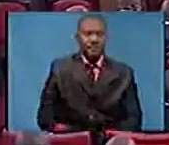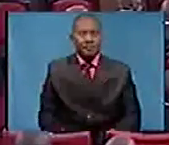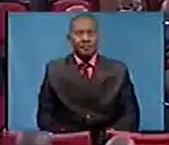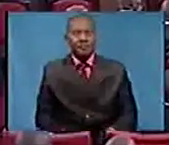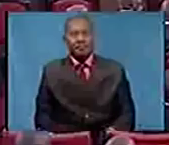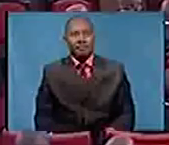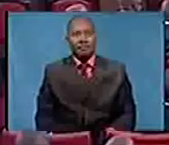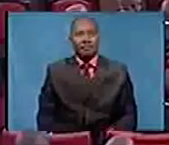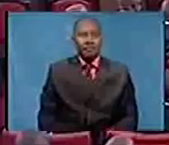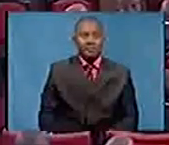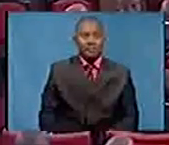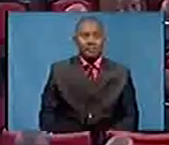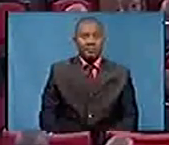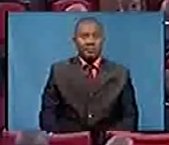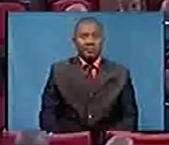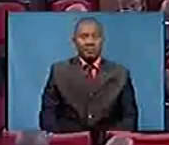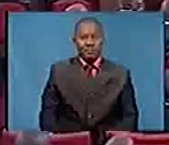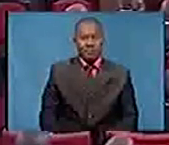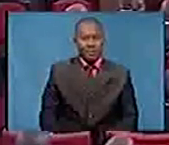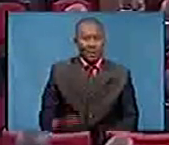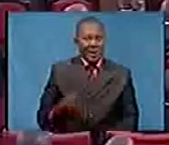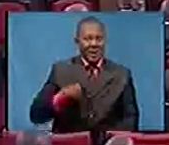I thought you would show some power here.